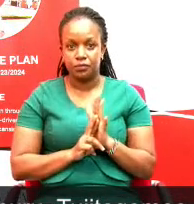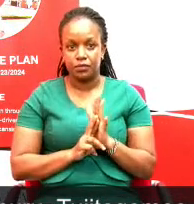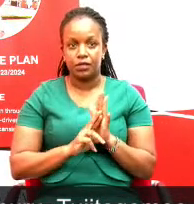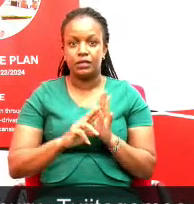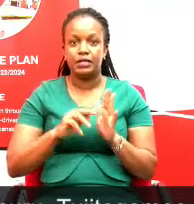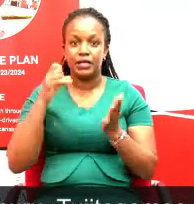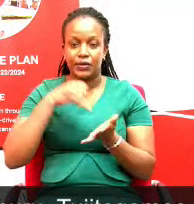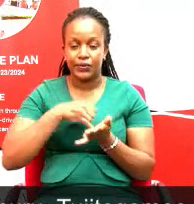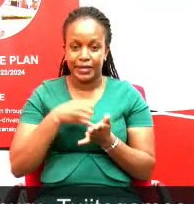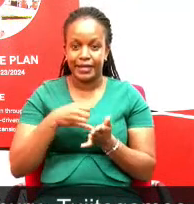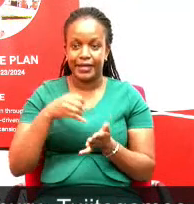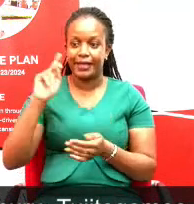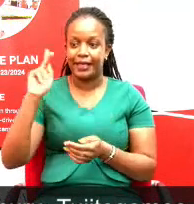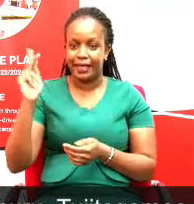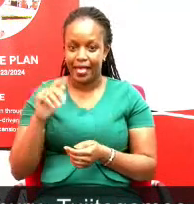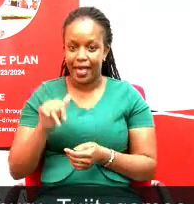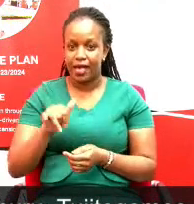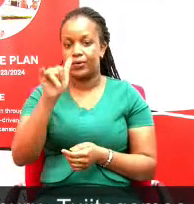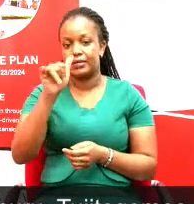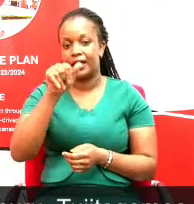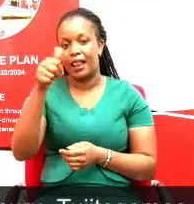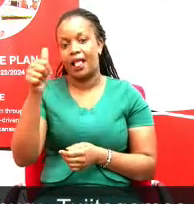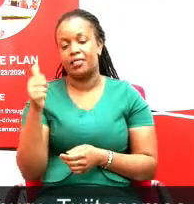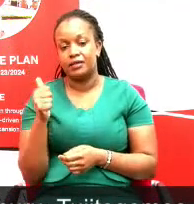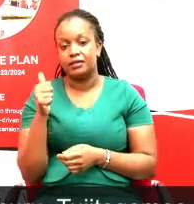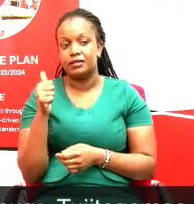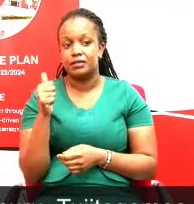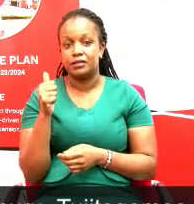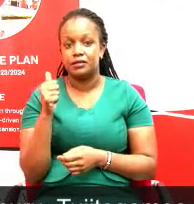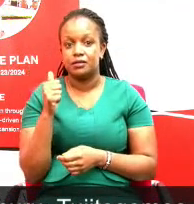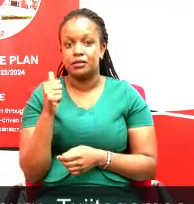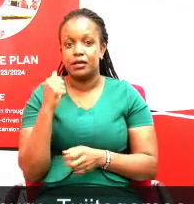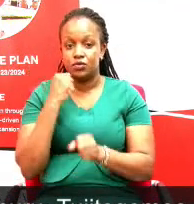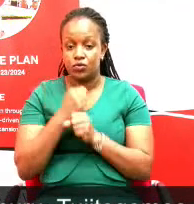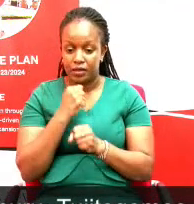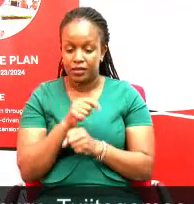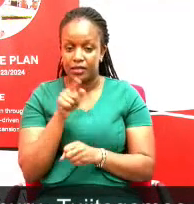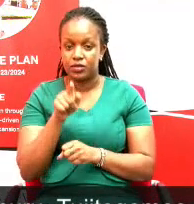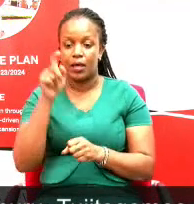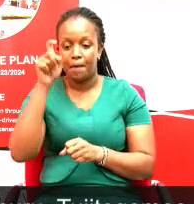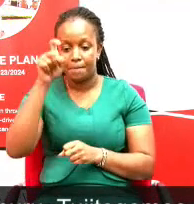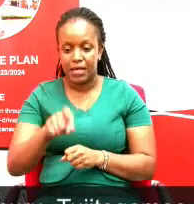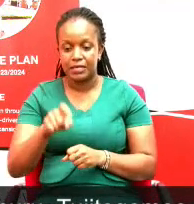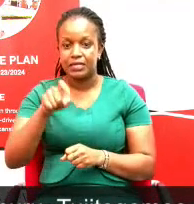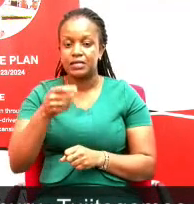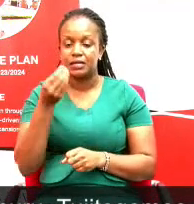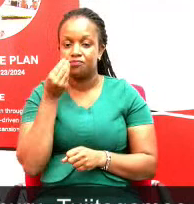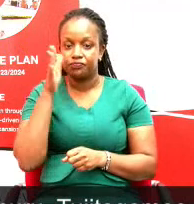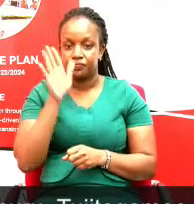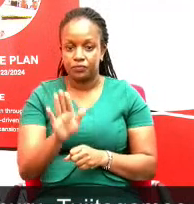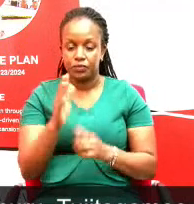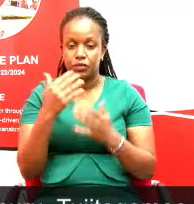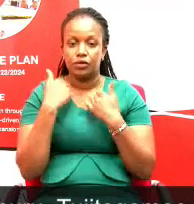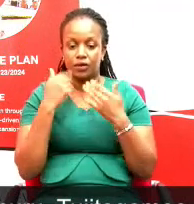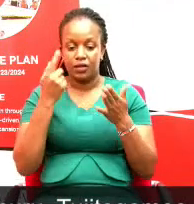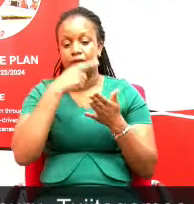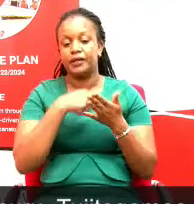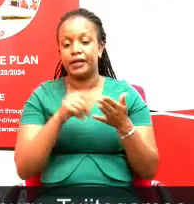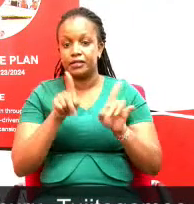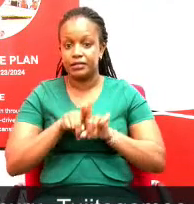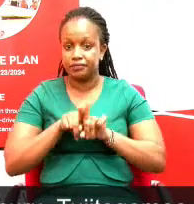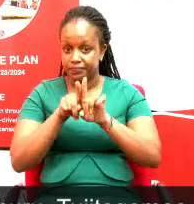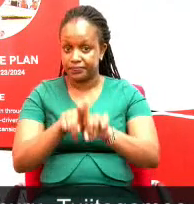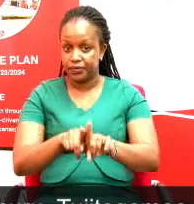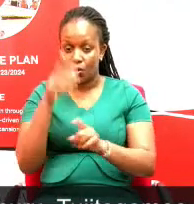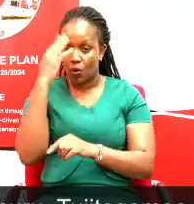Kenya Airways, among many others. And in doing this, we require substantial resources to put them on the right trajectory.